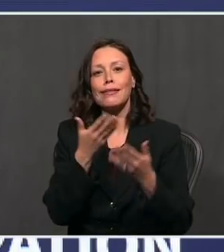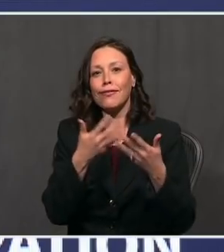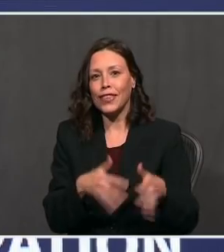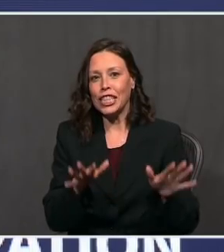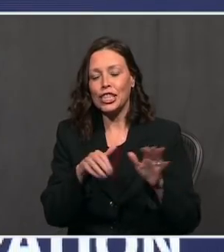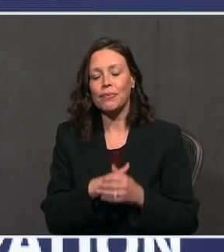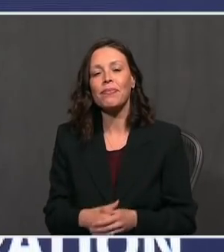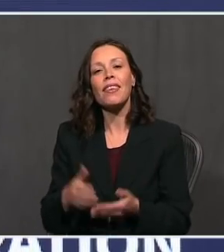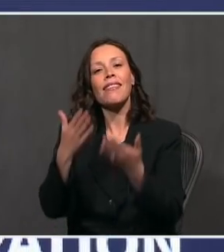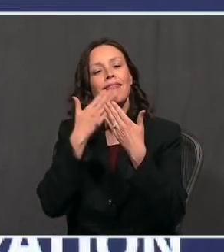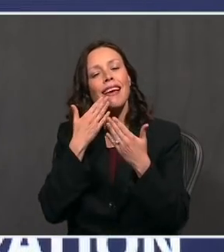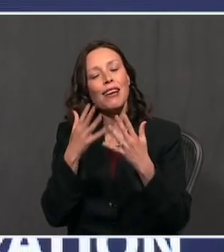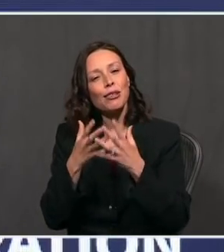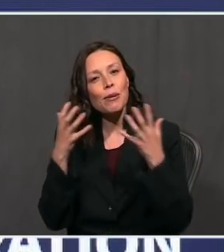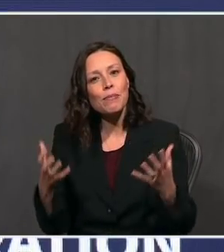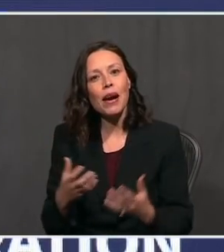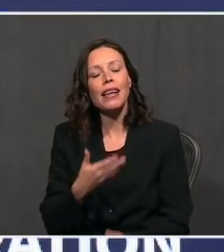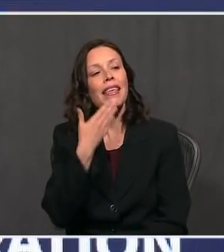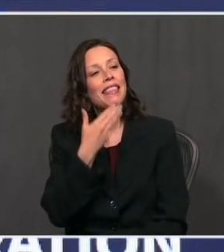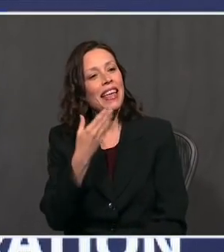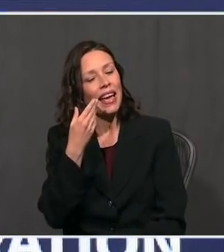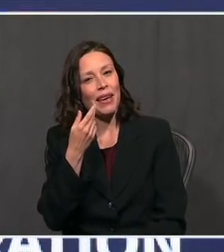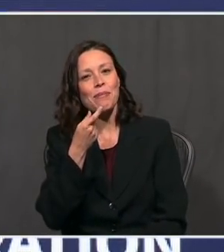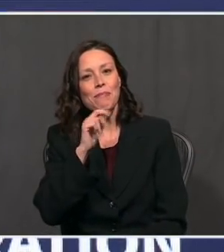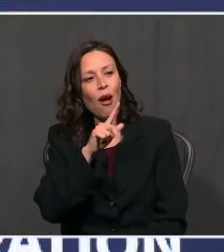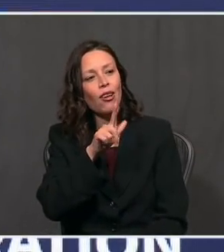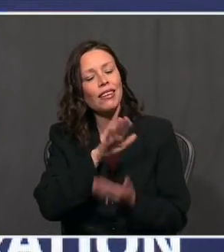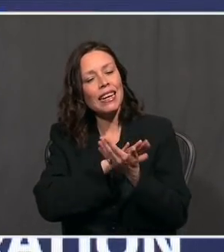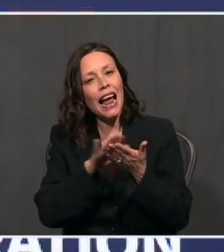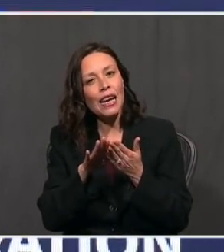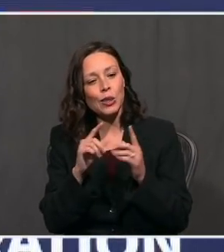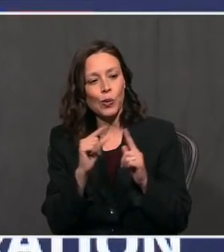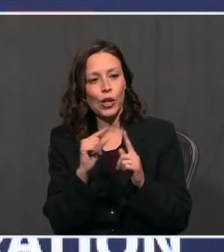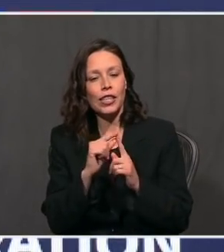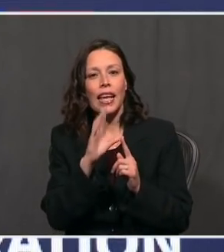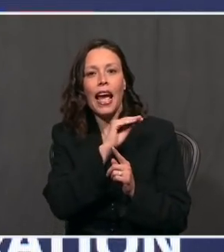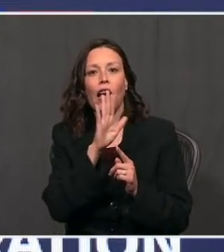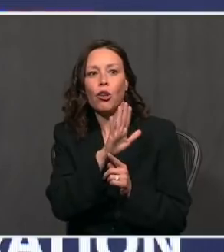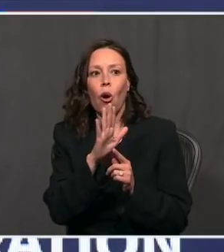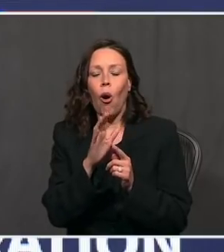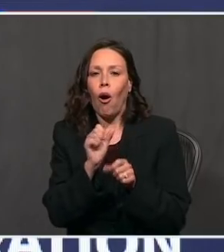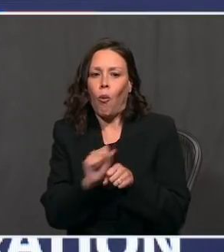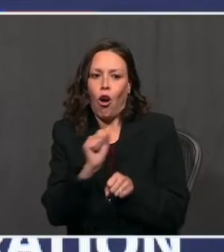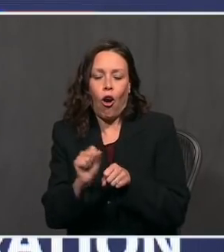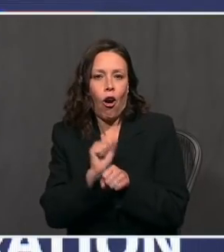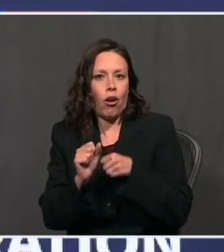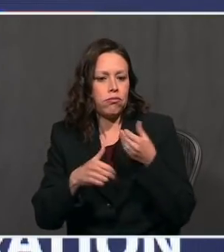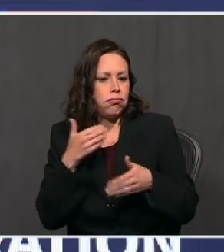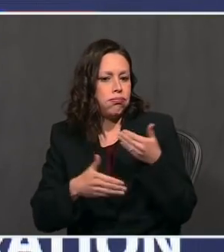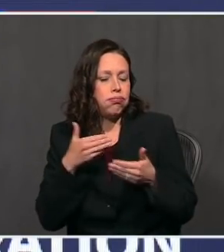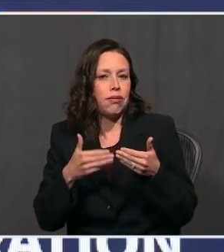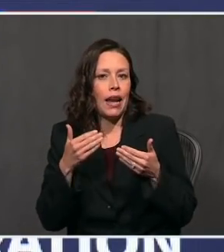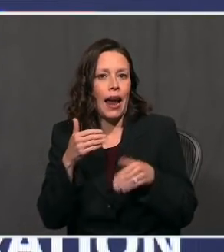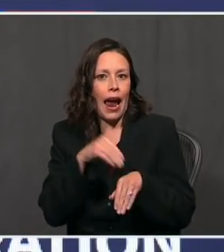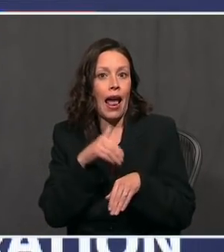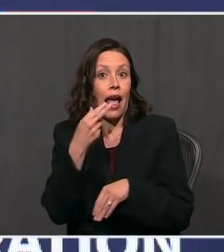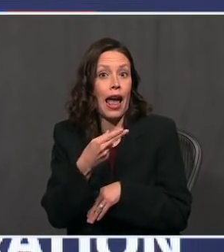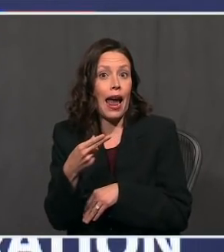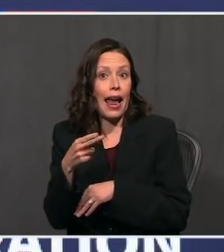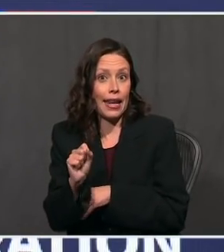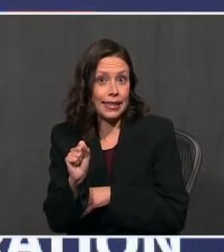Well, thank you all very much. Paul, thank you for those kind words and for your tireless work at Health and Human